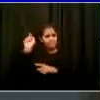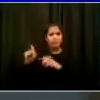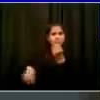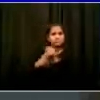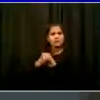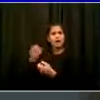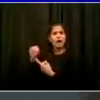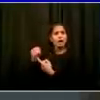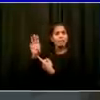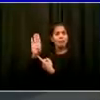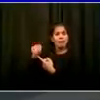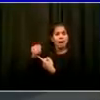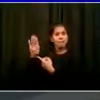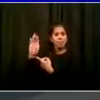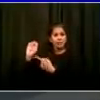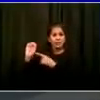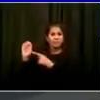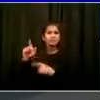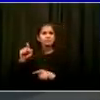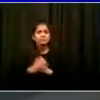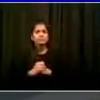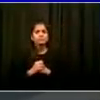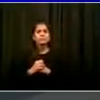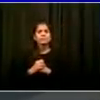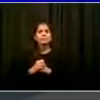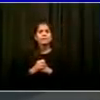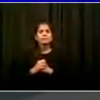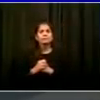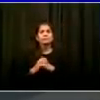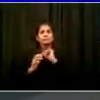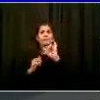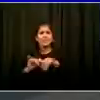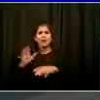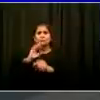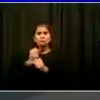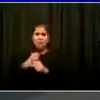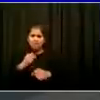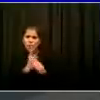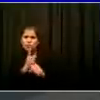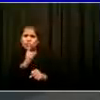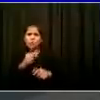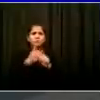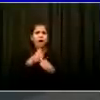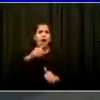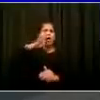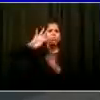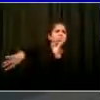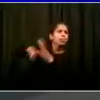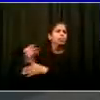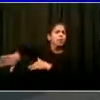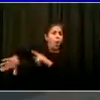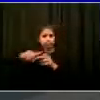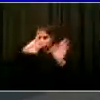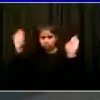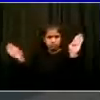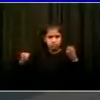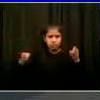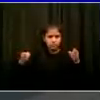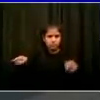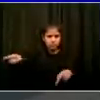place. It has helped so many people from every corner of the country and indeed every corner of the world, people like me, get